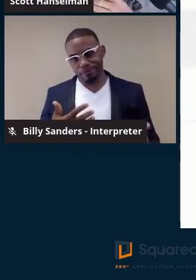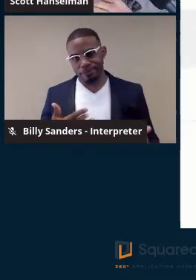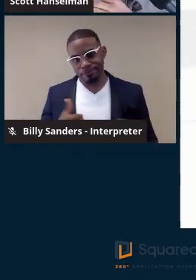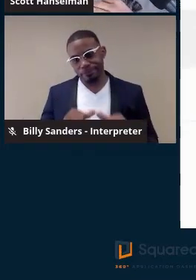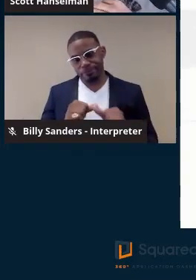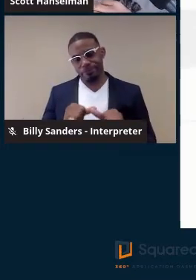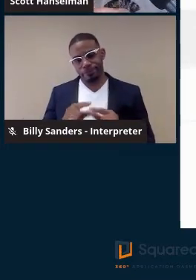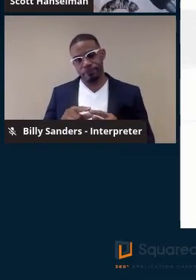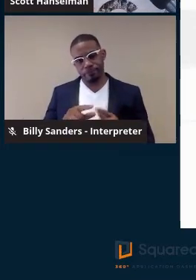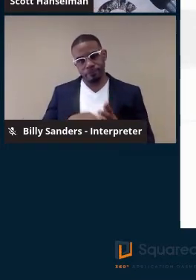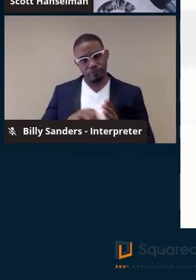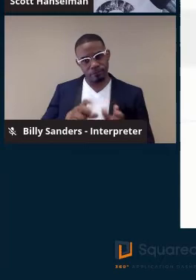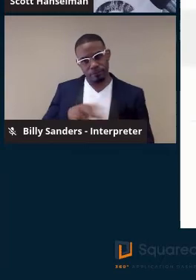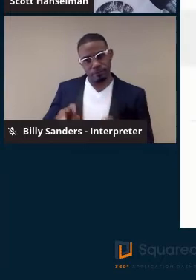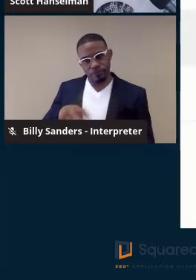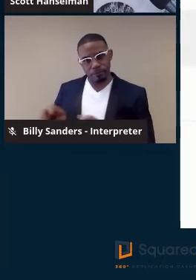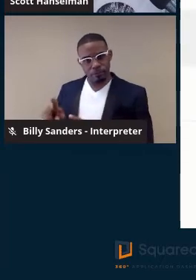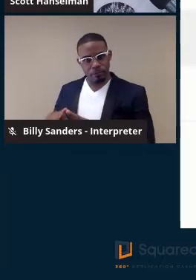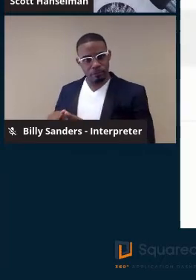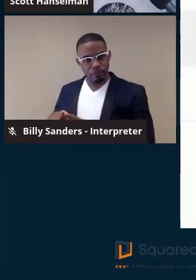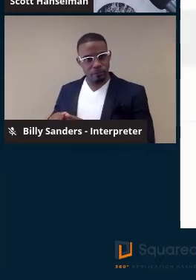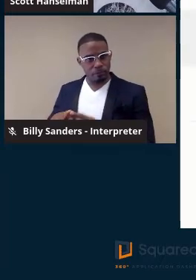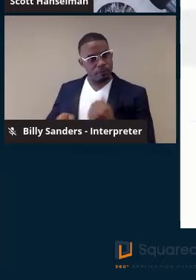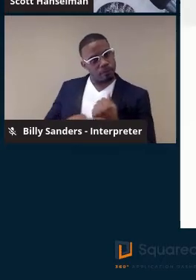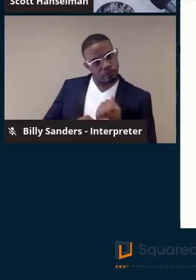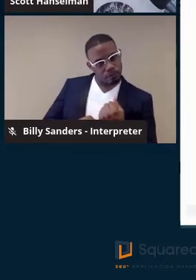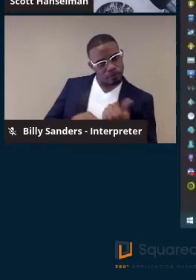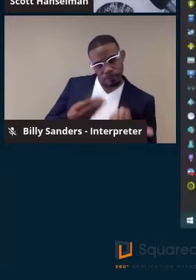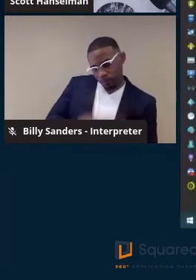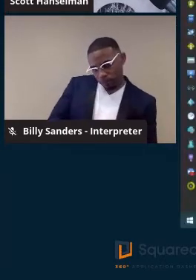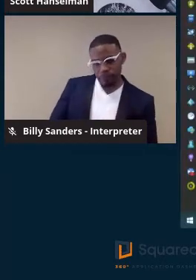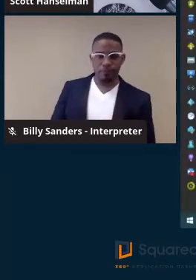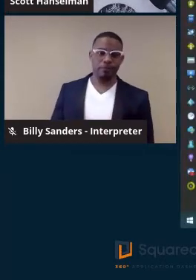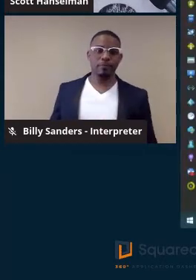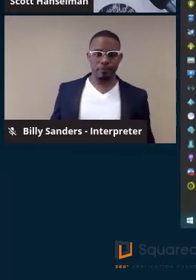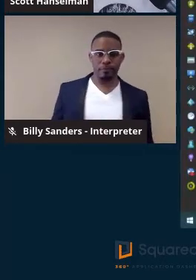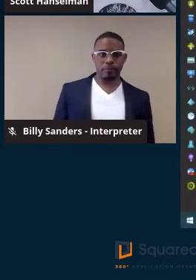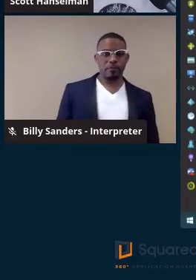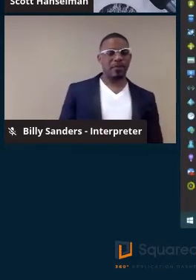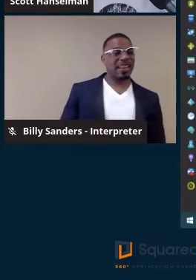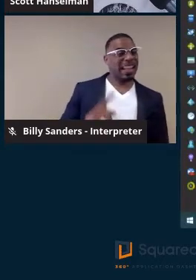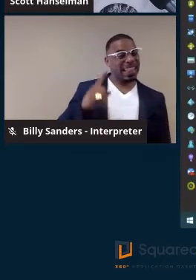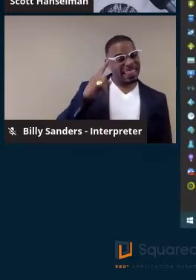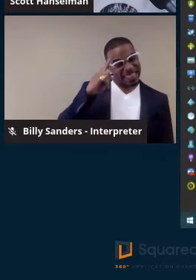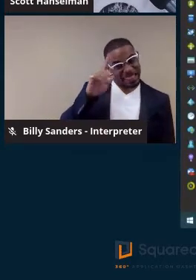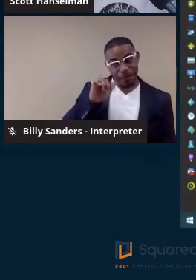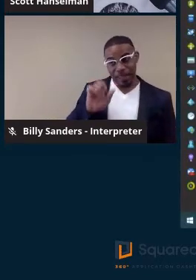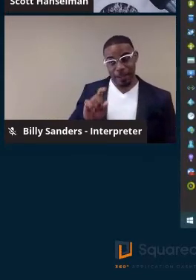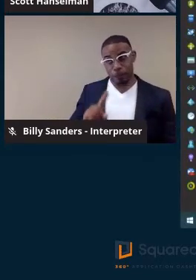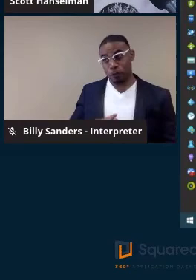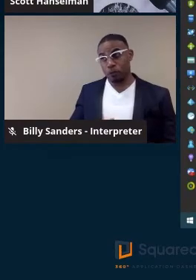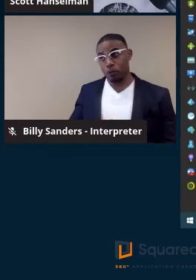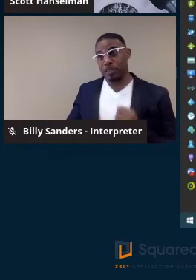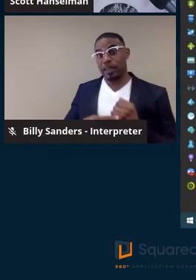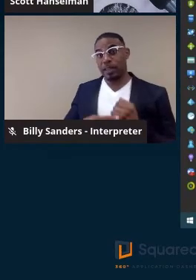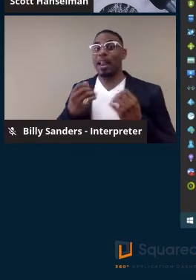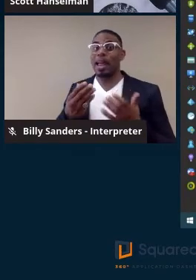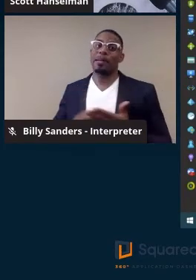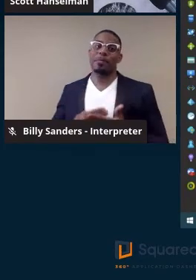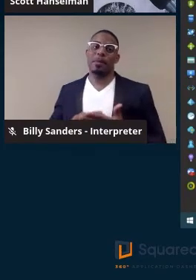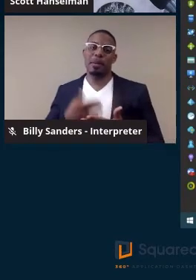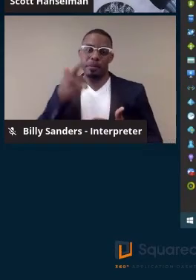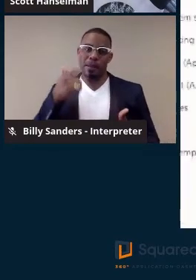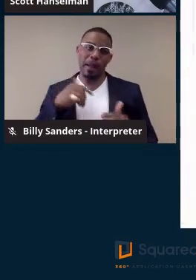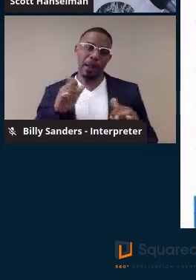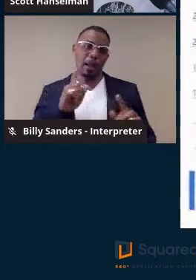continuing to move them over in order to save money. I think I'll be able to save a lot of money because I can